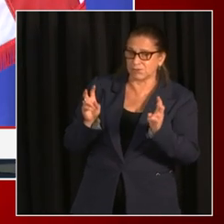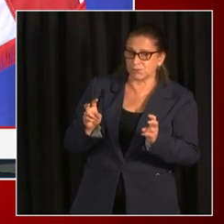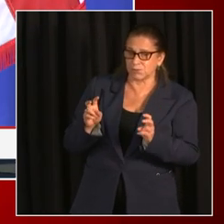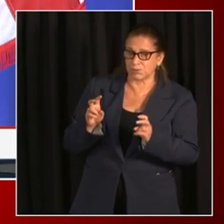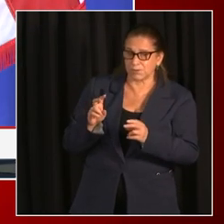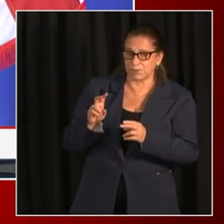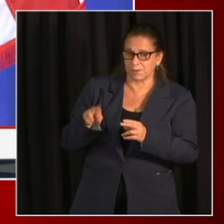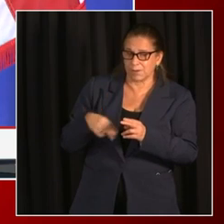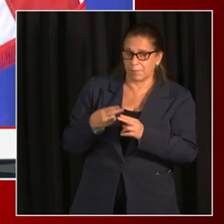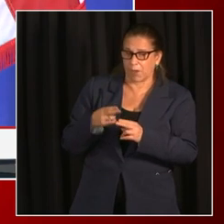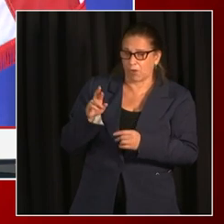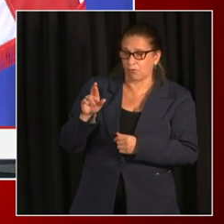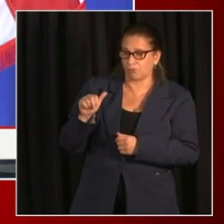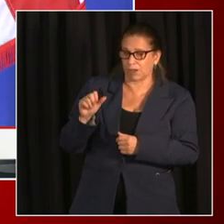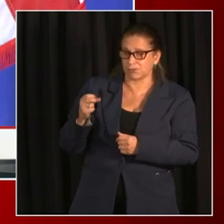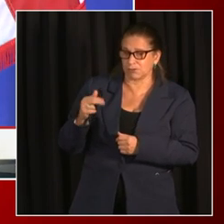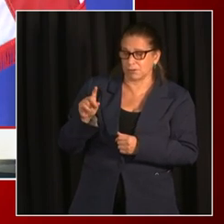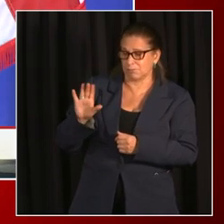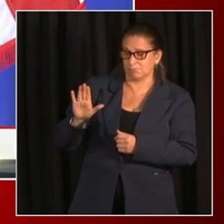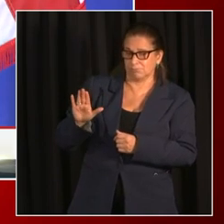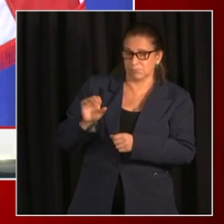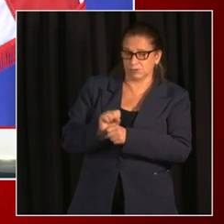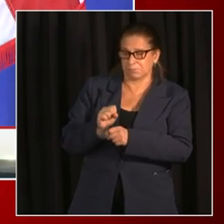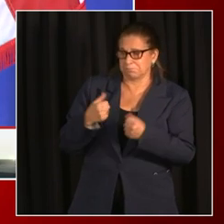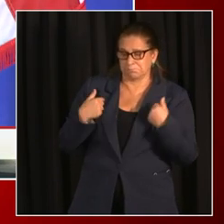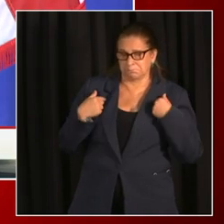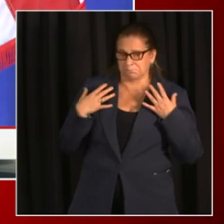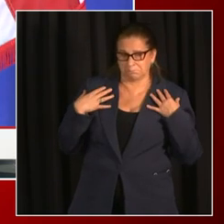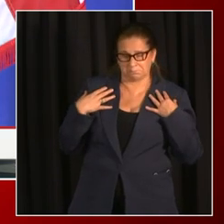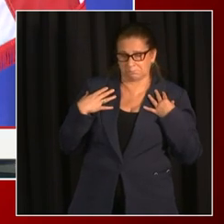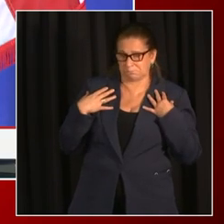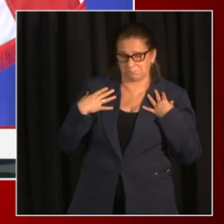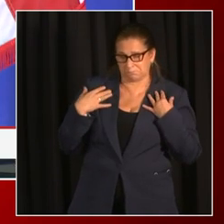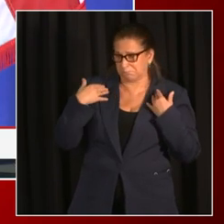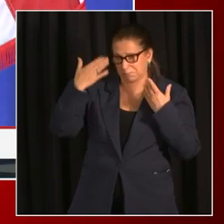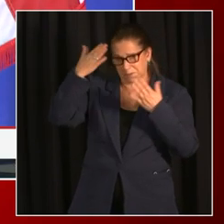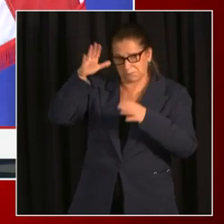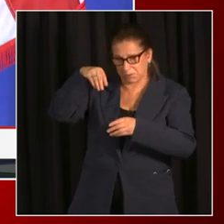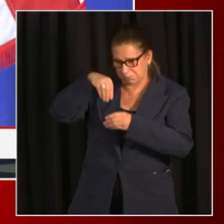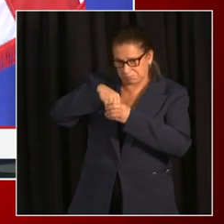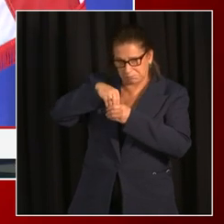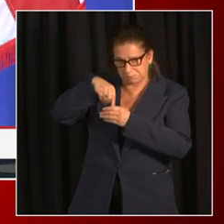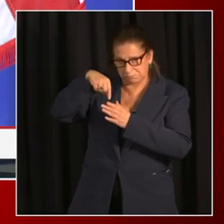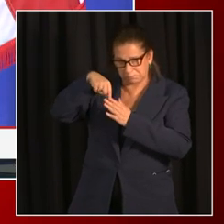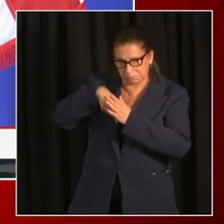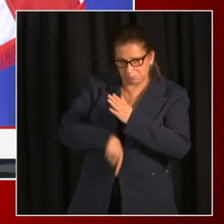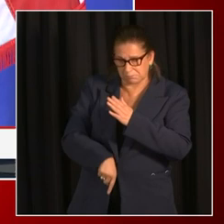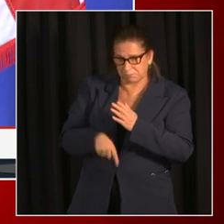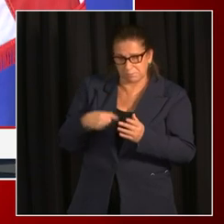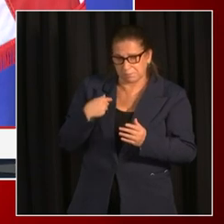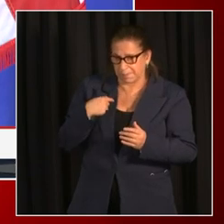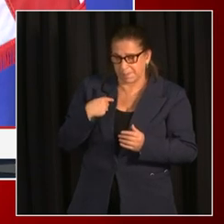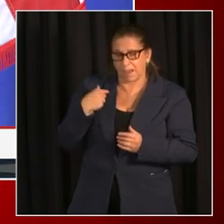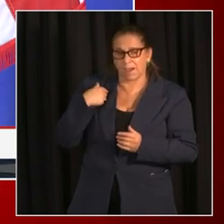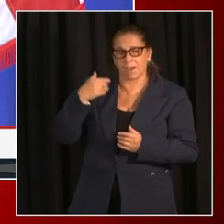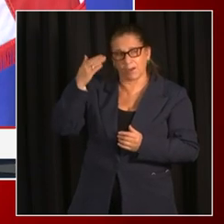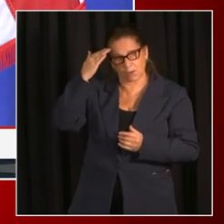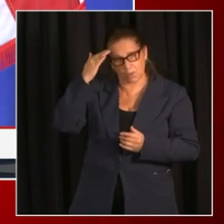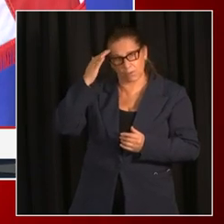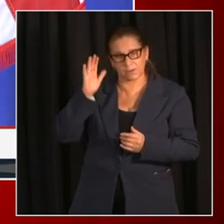Rashad's new job, and Vega has that matter. You also know that I was informed of